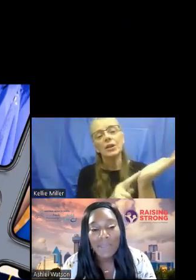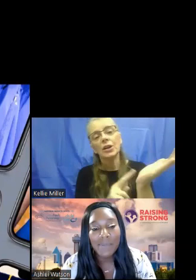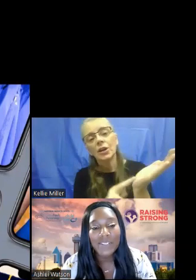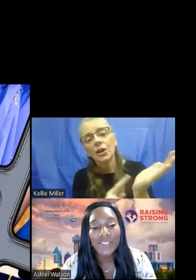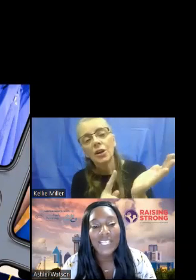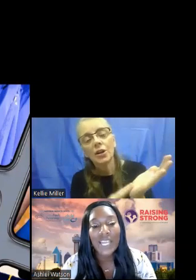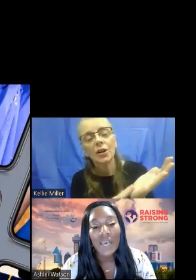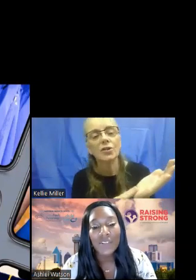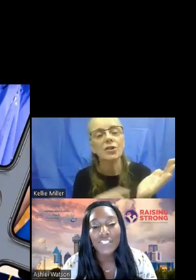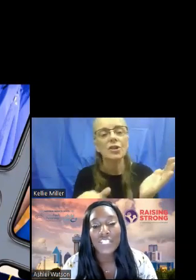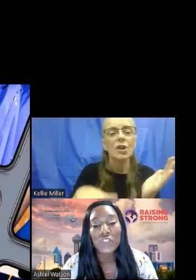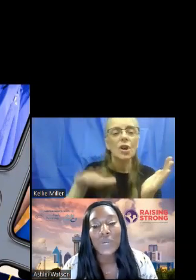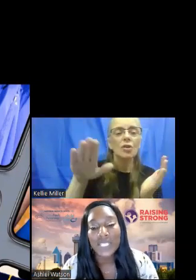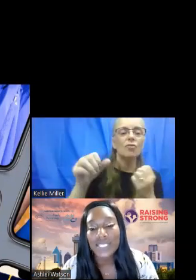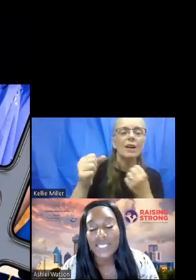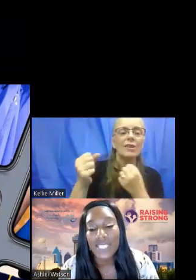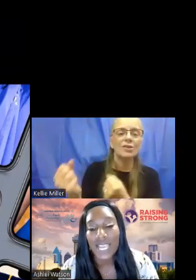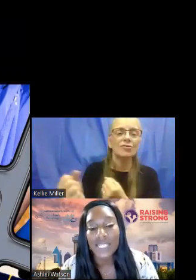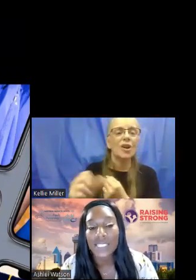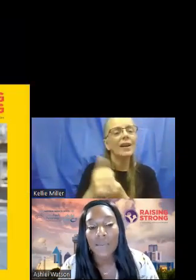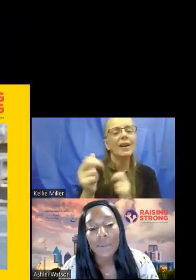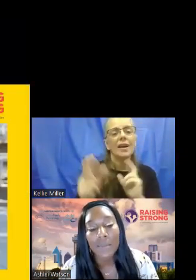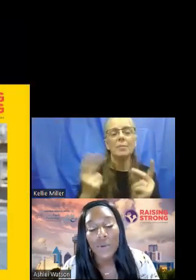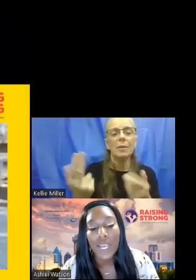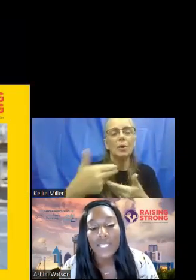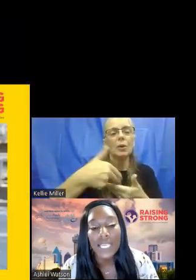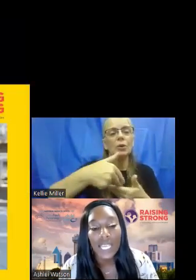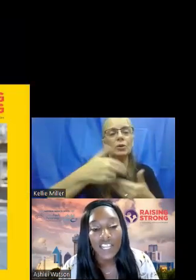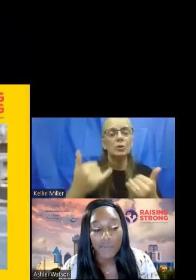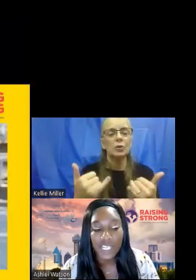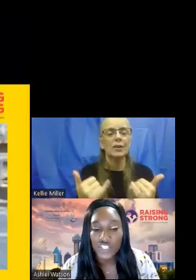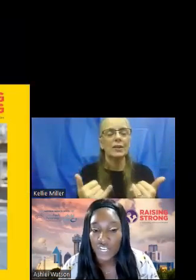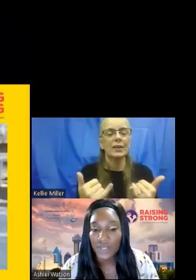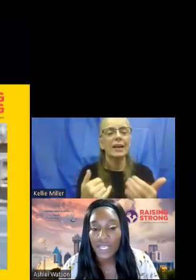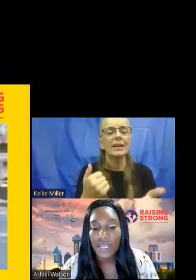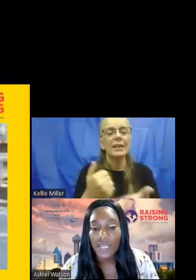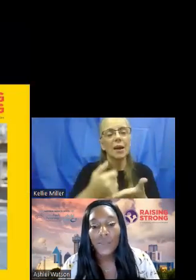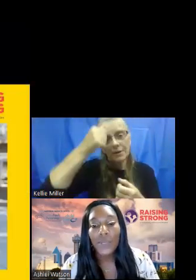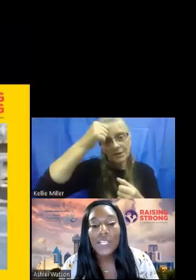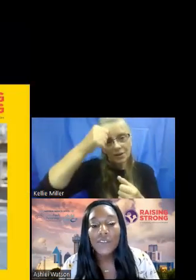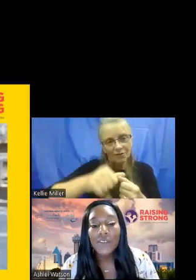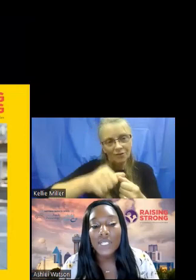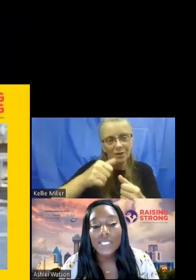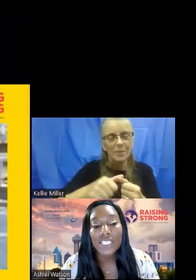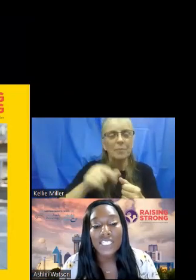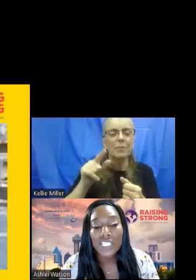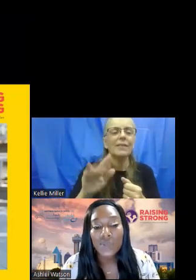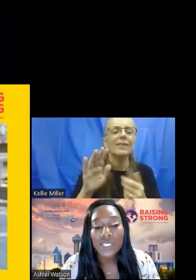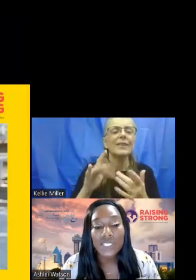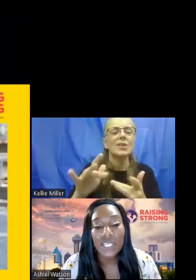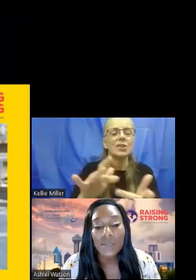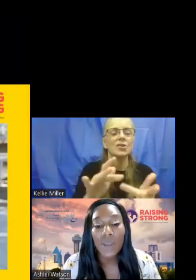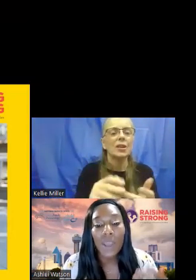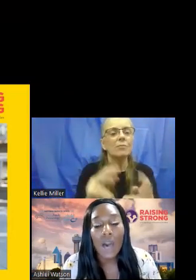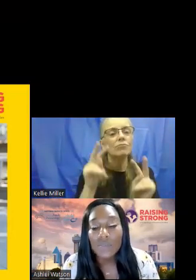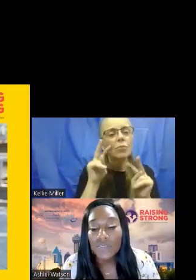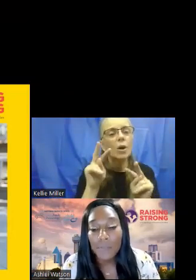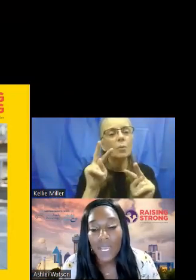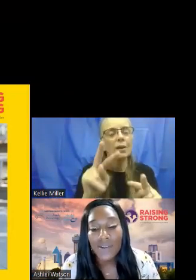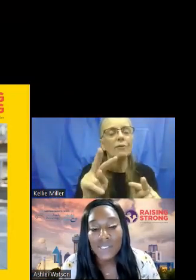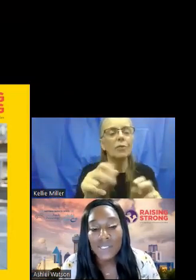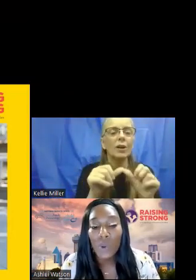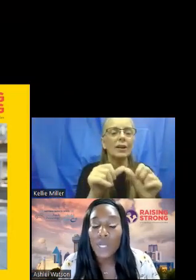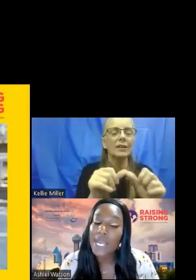Strong members, and others that joined us today to commemorate the NFP journey. We look forward to continuing to celebrate all